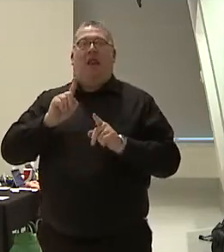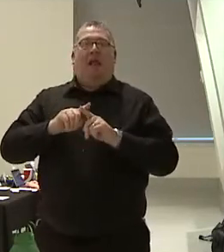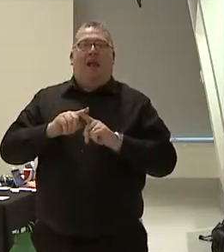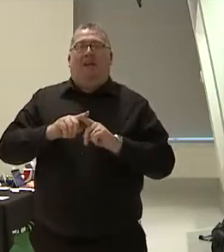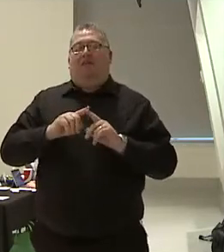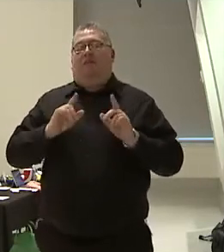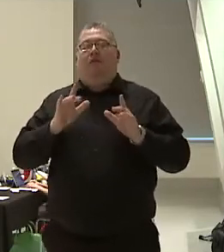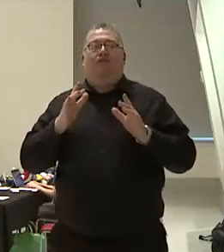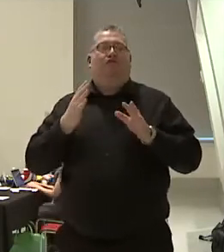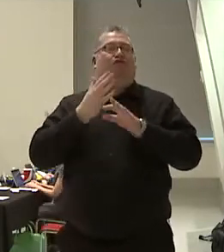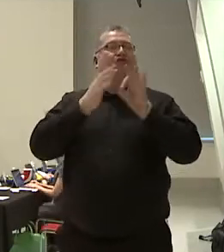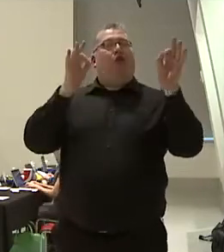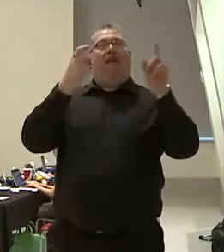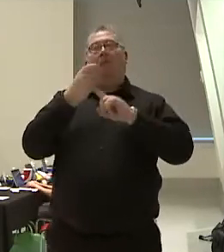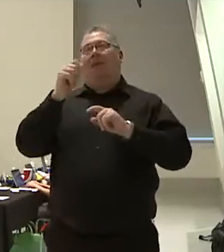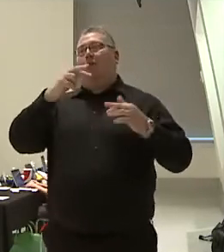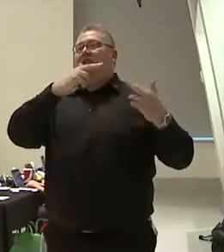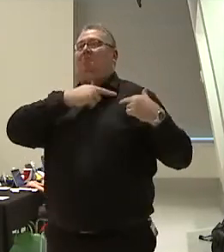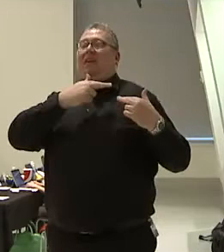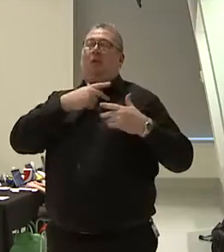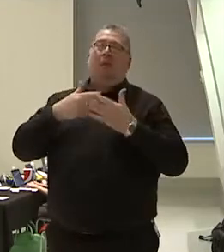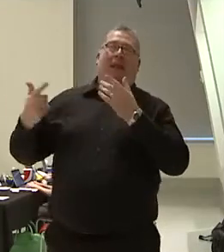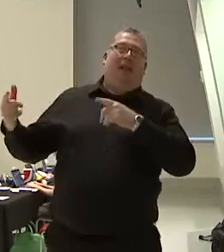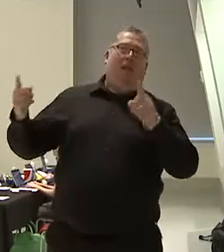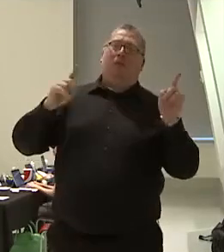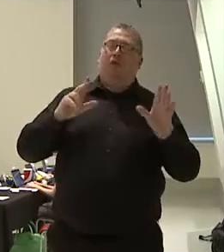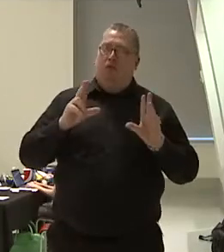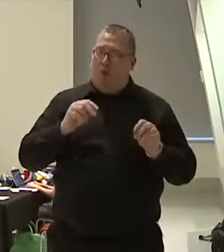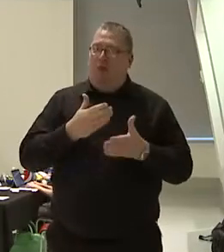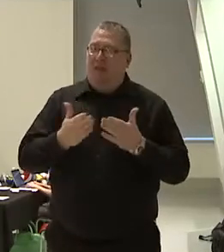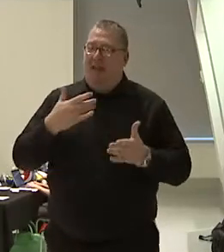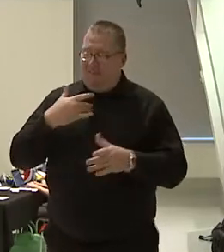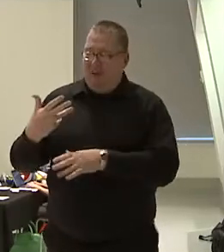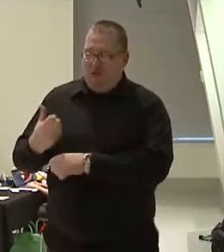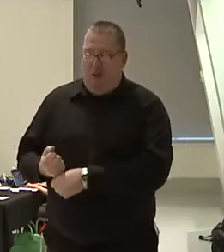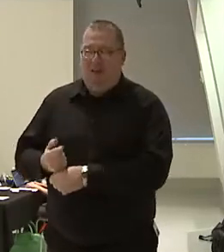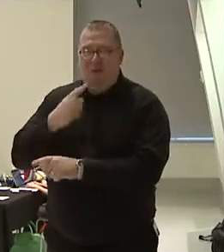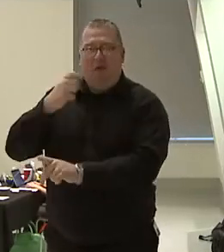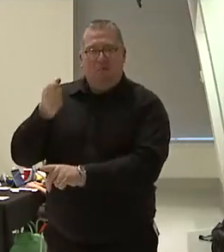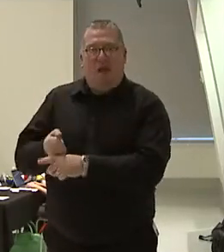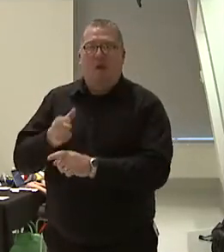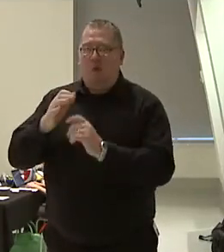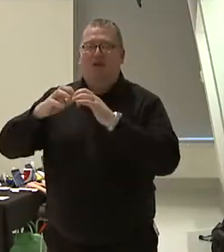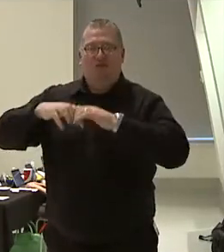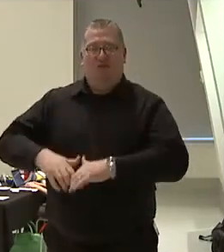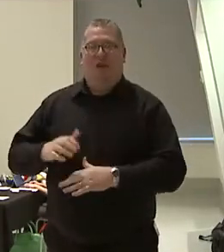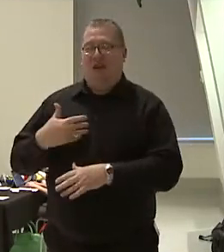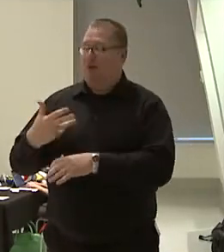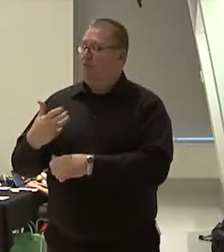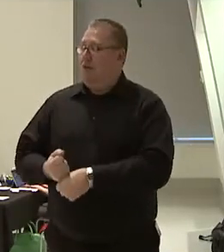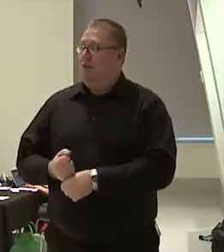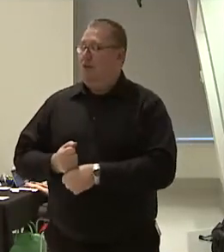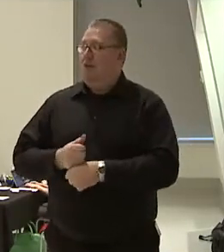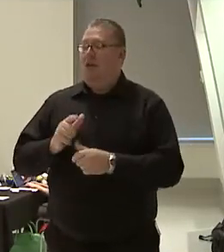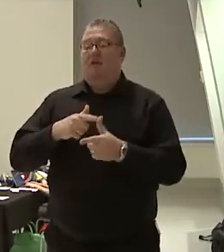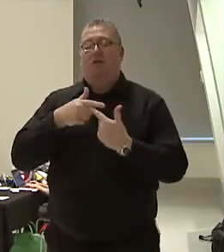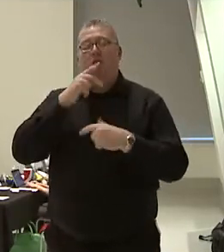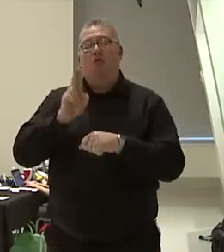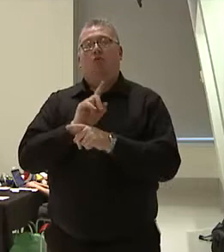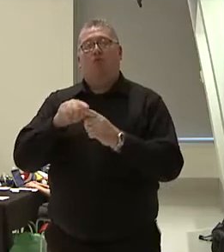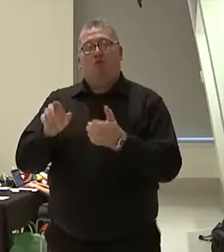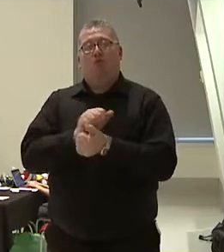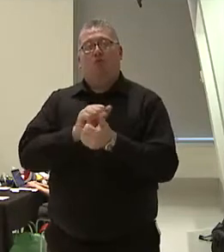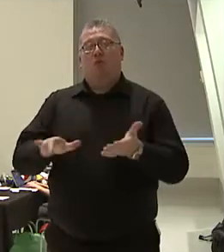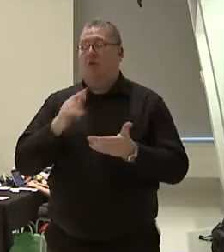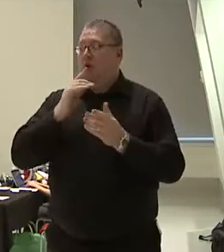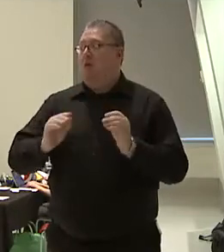removed from real life. Things that happen in real life have to actually relate. And so if you're building trust on one level and destroying it elsewhere, you're just destroying it. And so it's